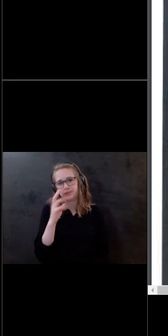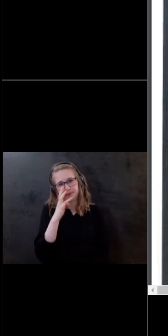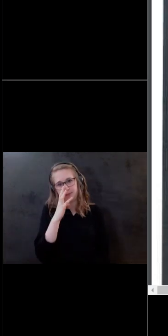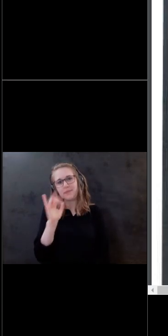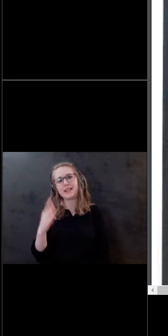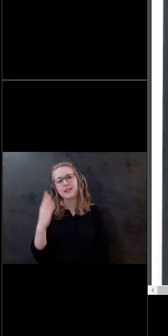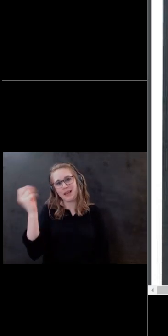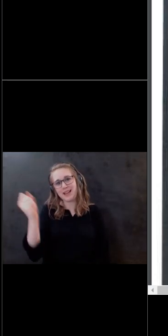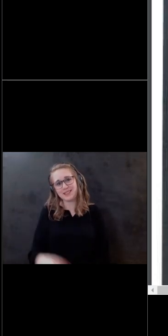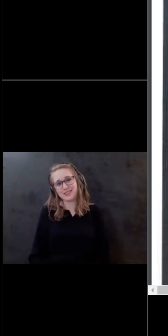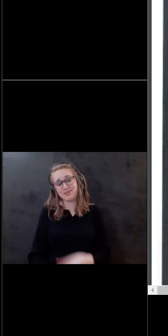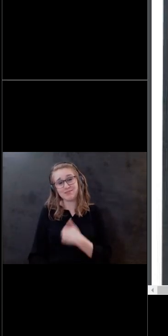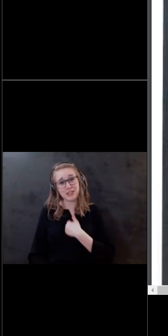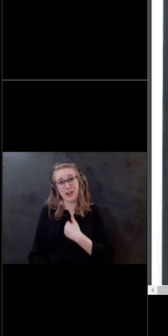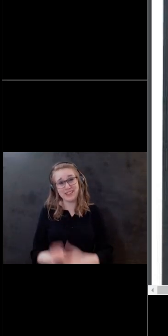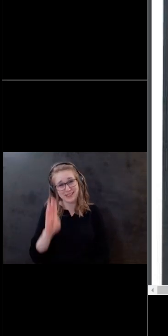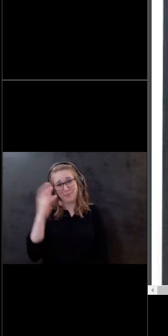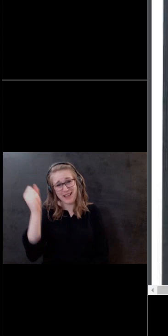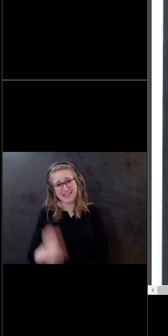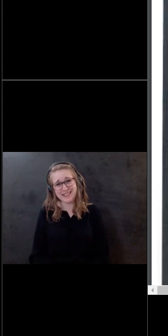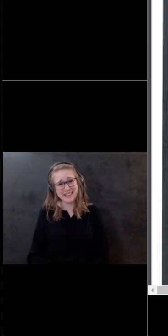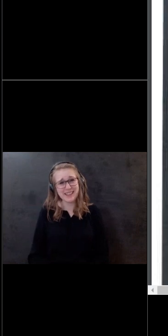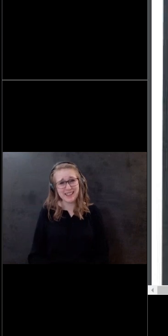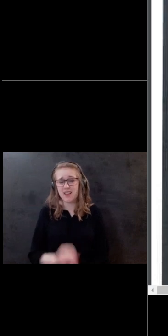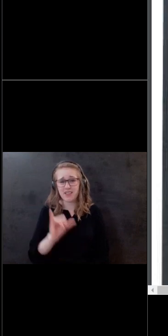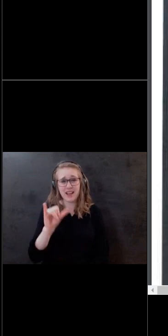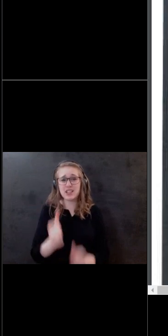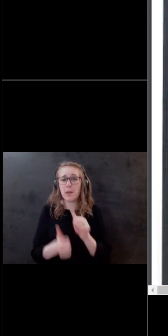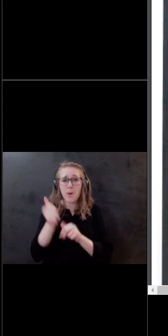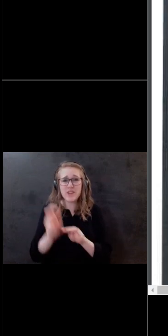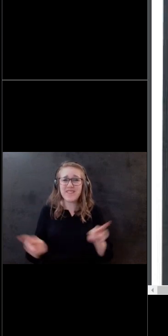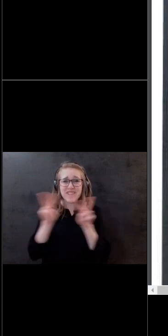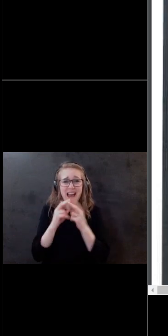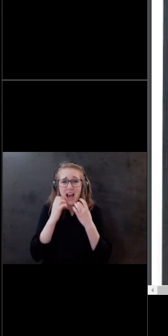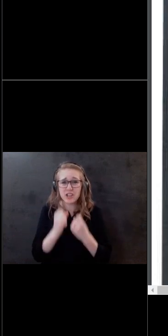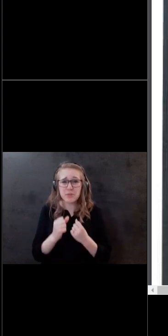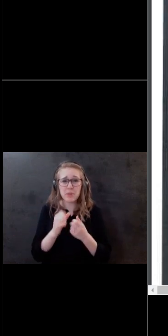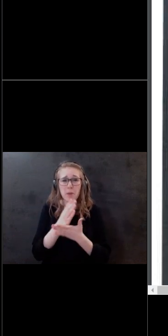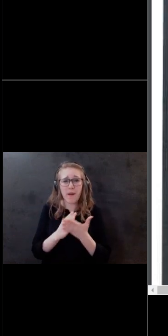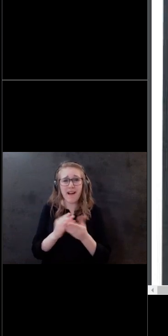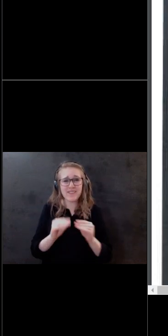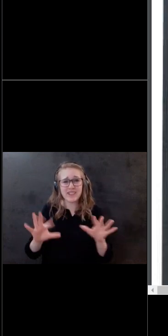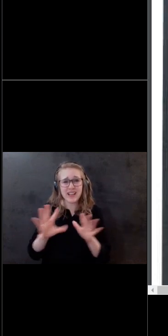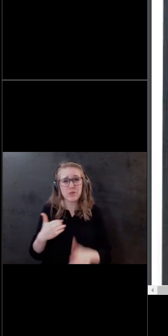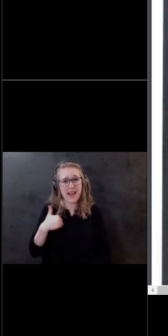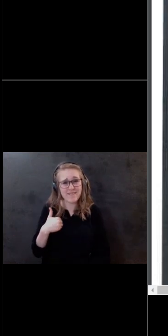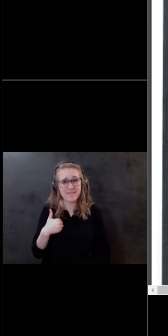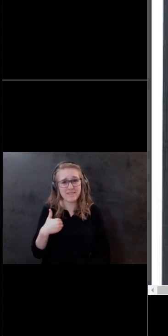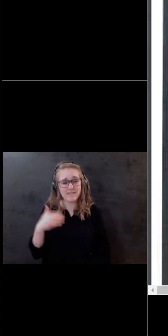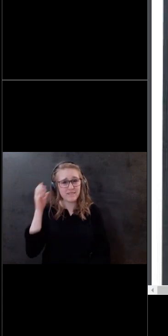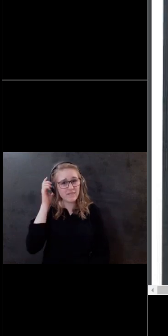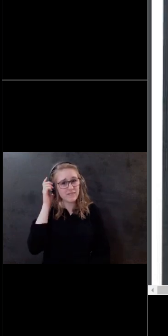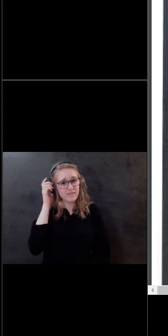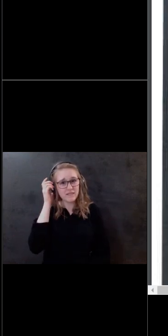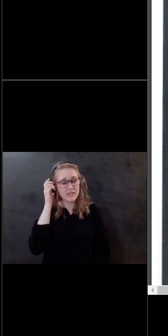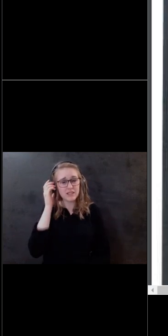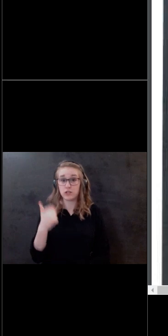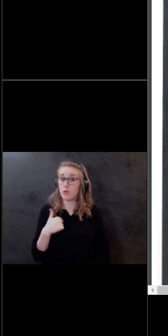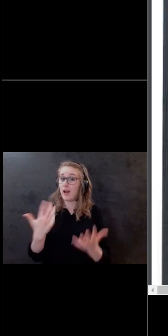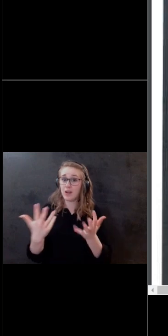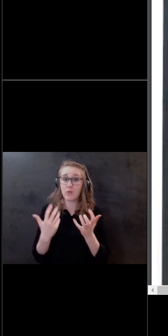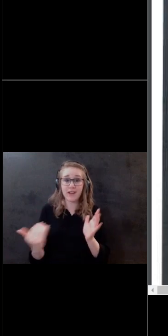BS. I'm sorry. That is BS. That is the most valuable piece of land that we have. And so, you know, I just want to,